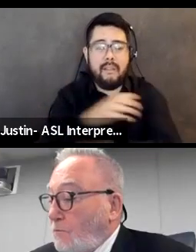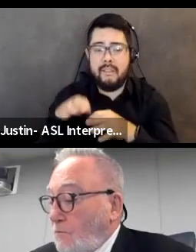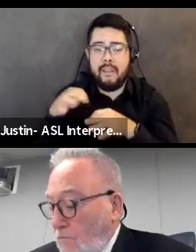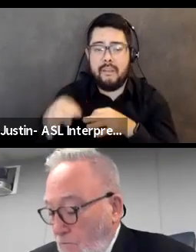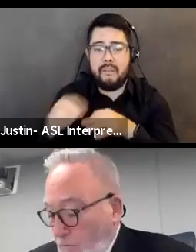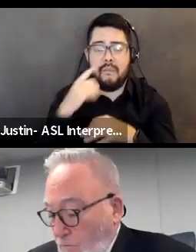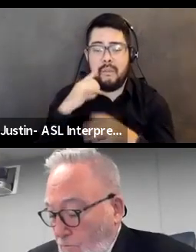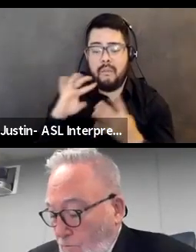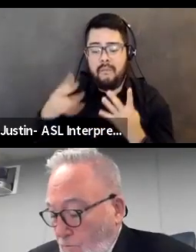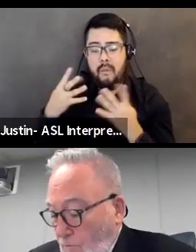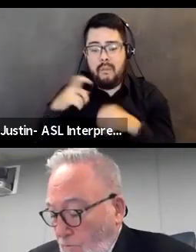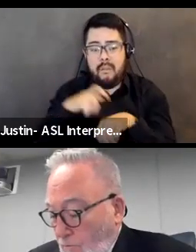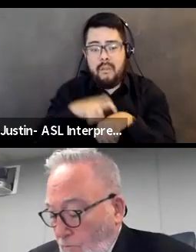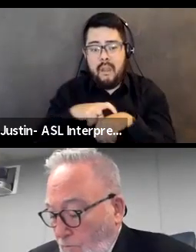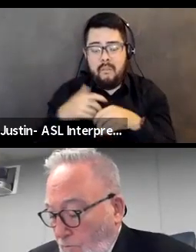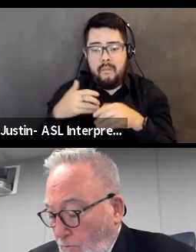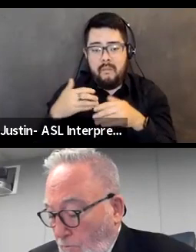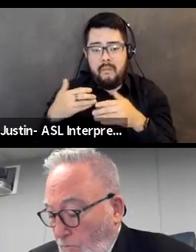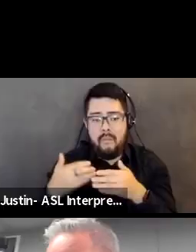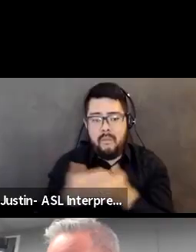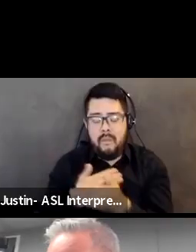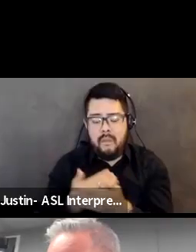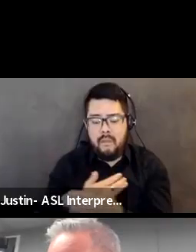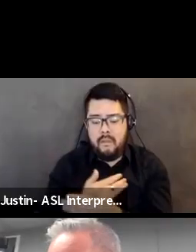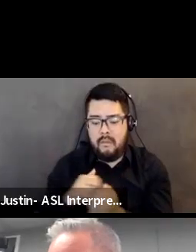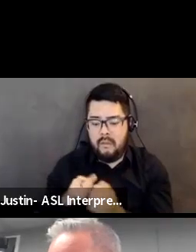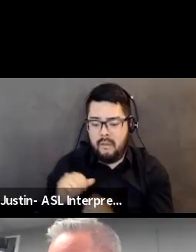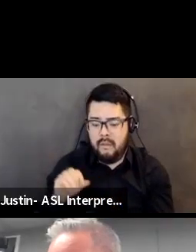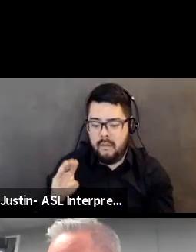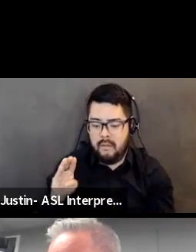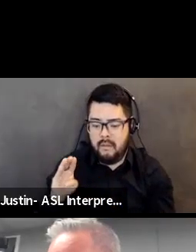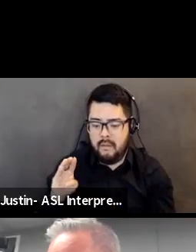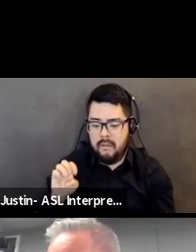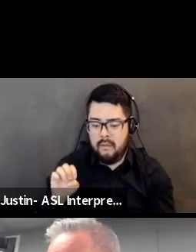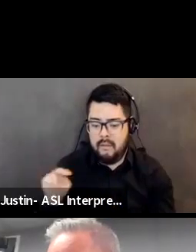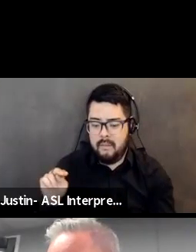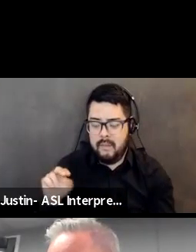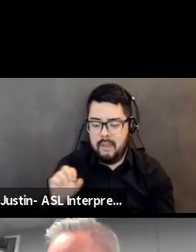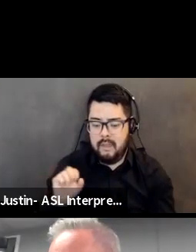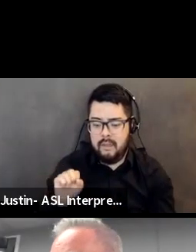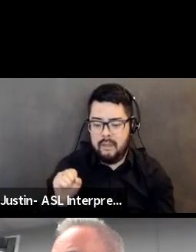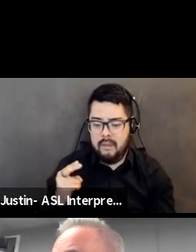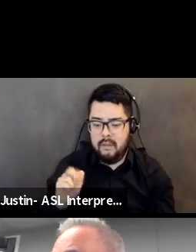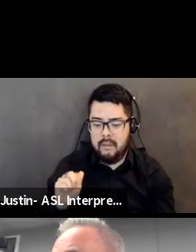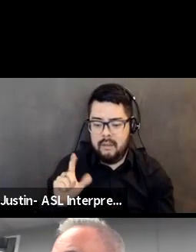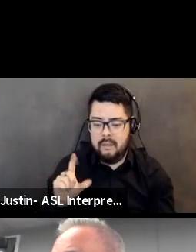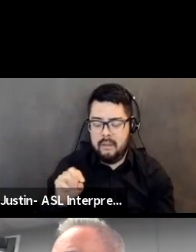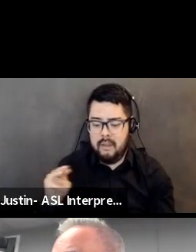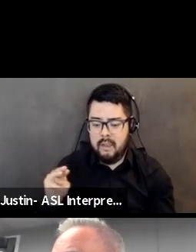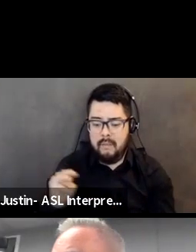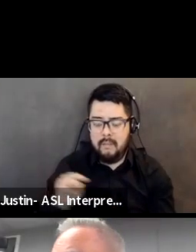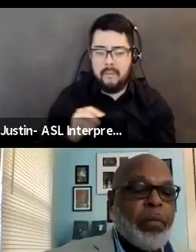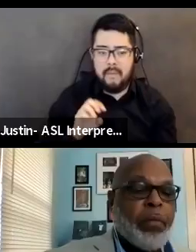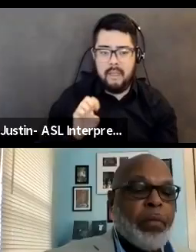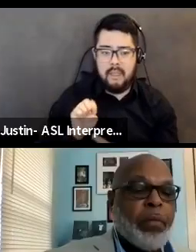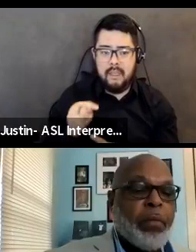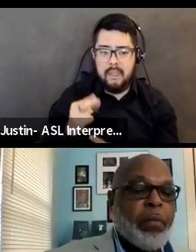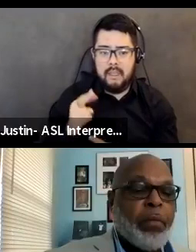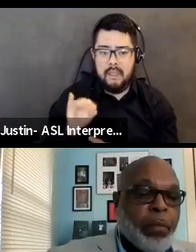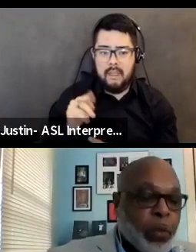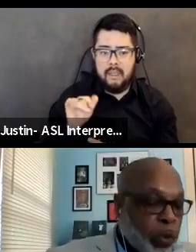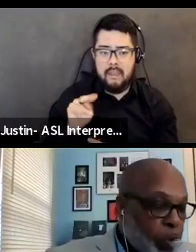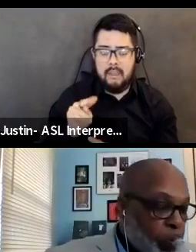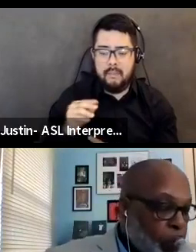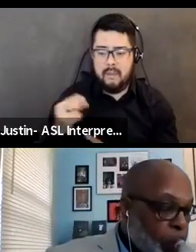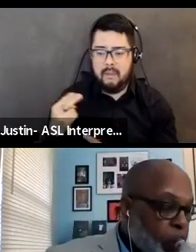renewal of lease with ben shalom benai saikan ethiopian hebrew congregation for the use by the barbara vic